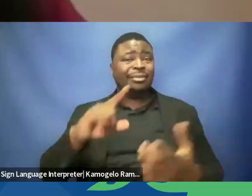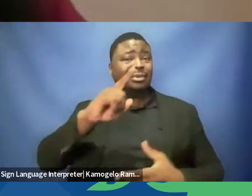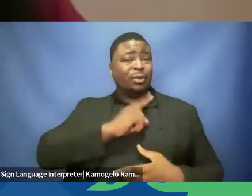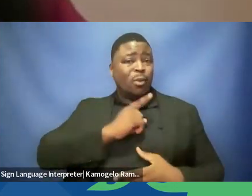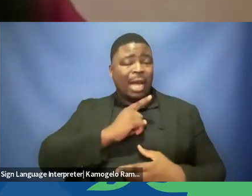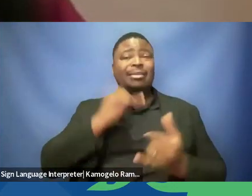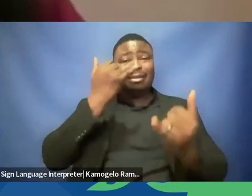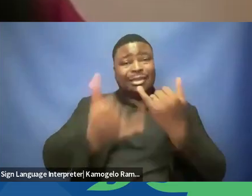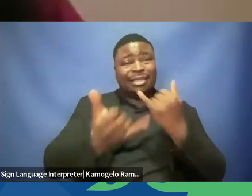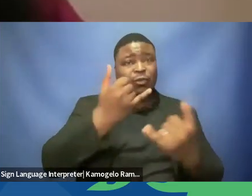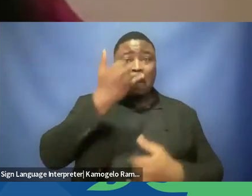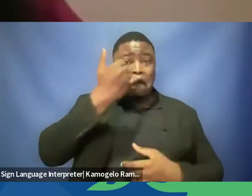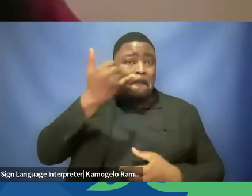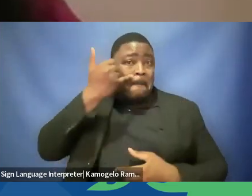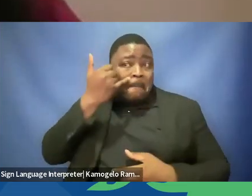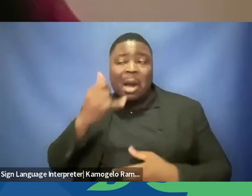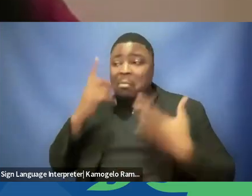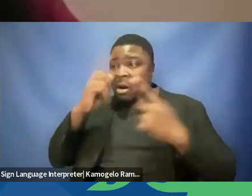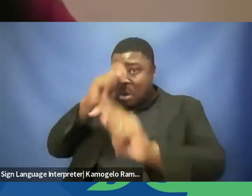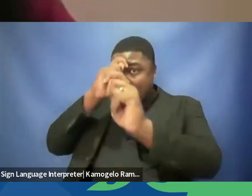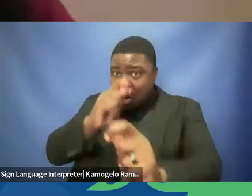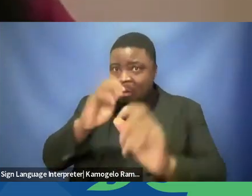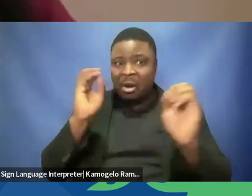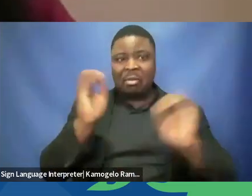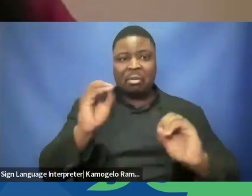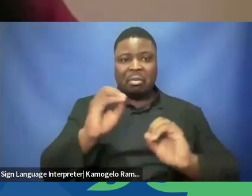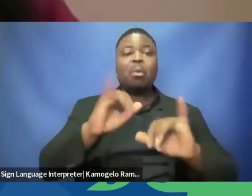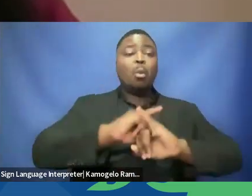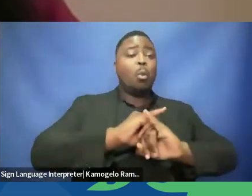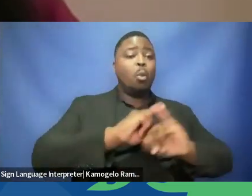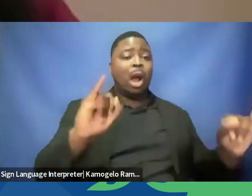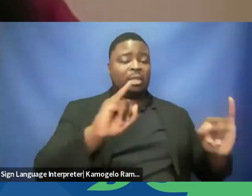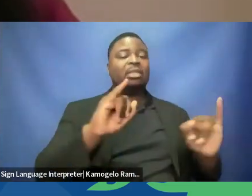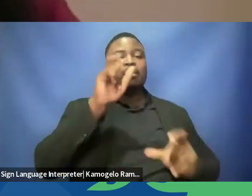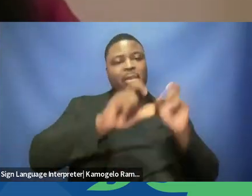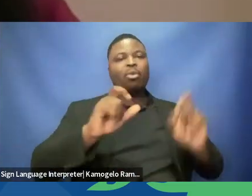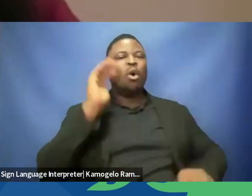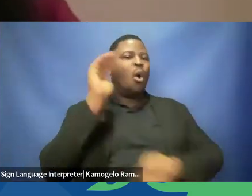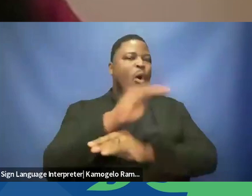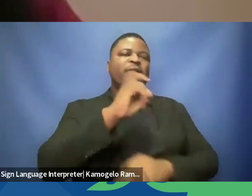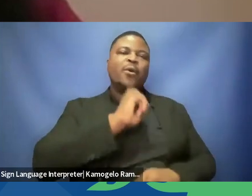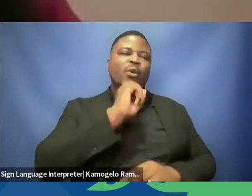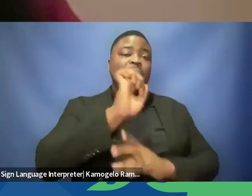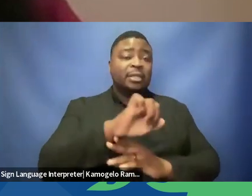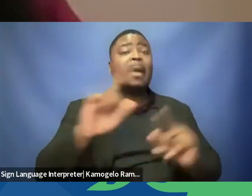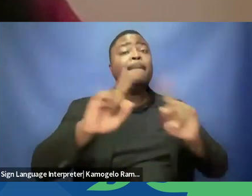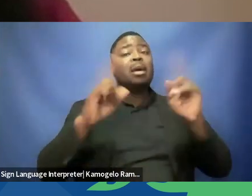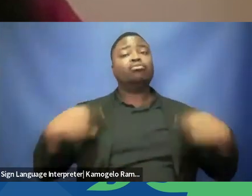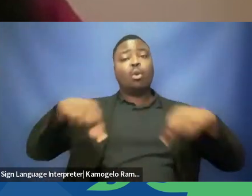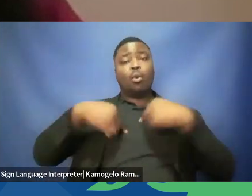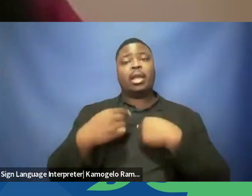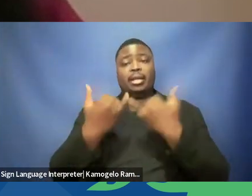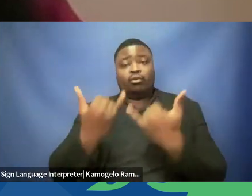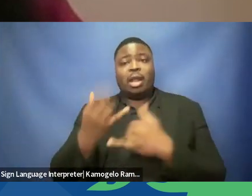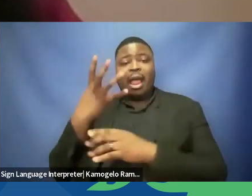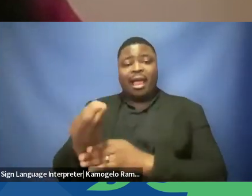use is not recognized. So today we have various speakers, experts from South Africa